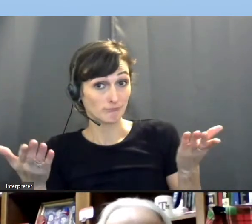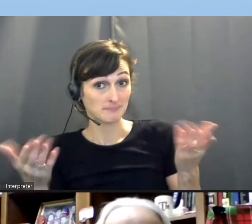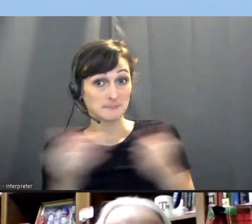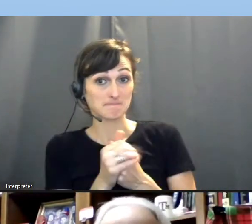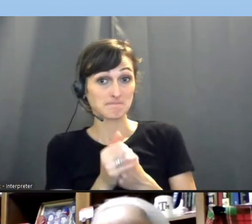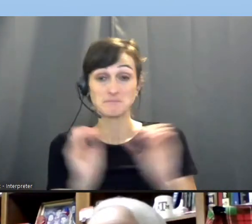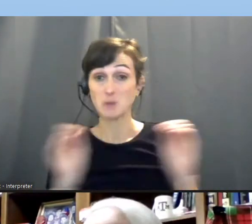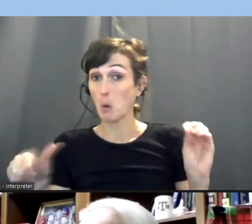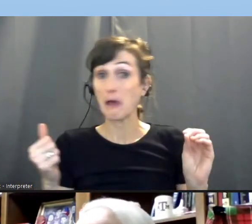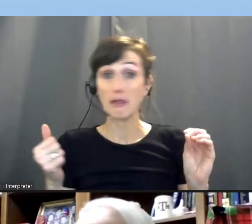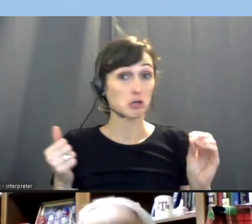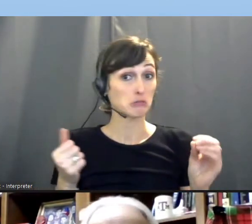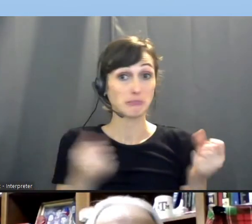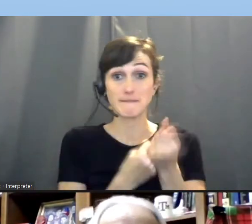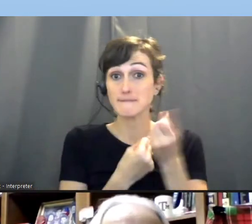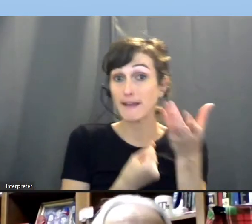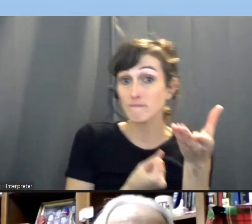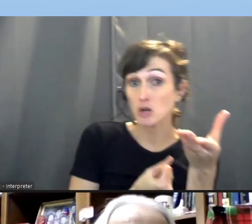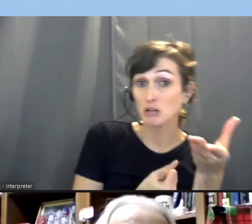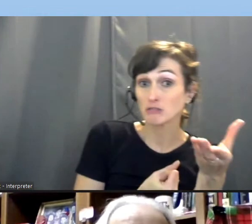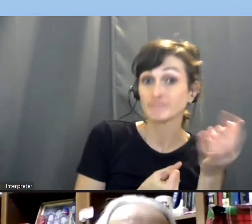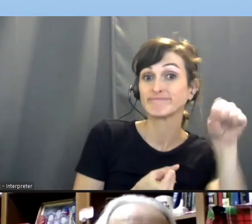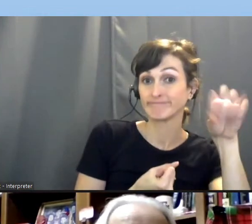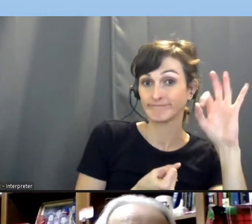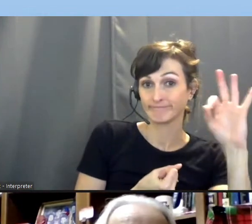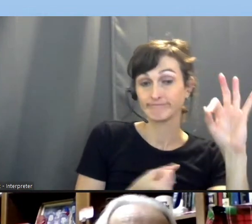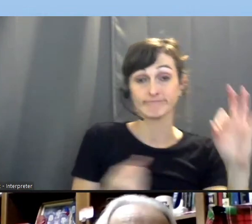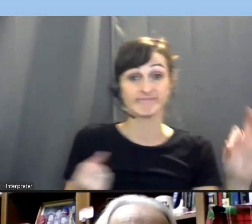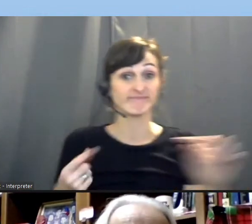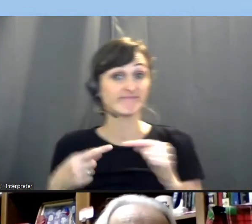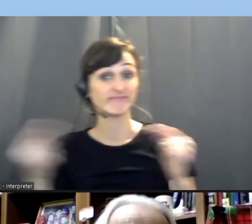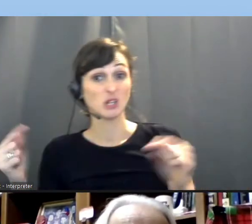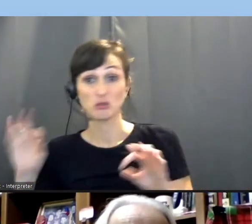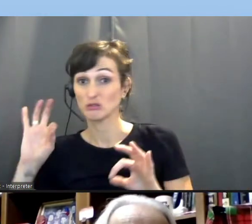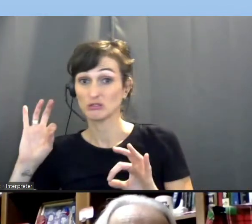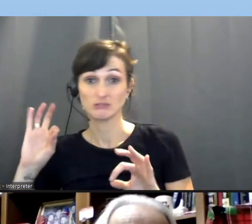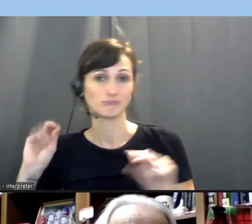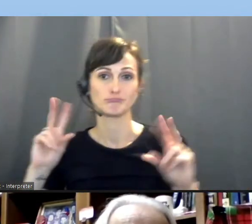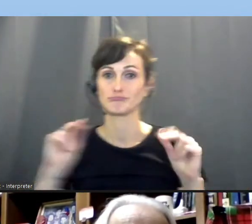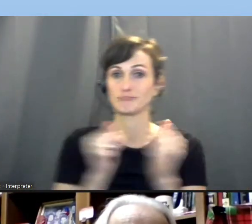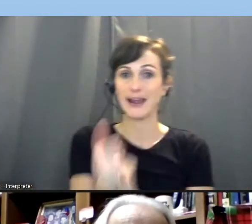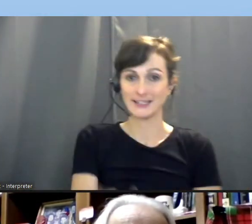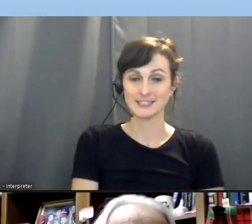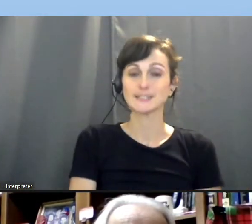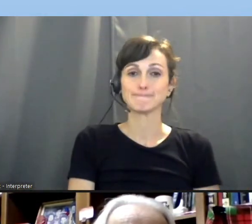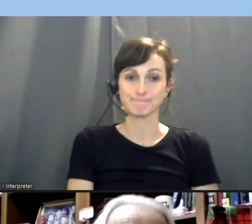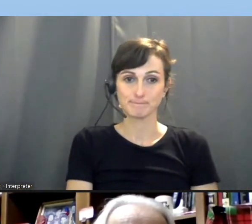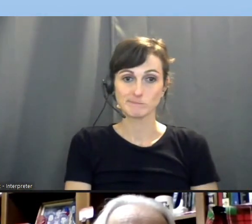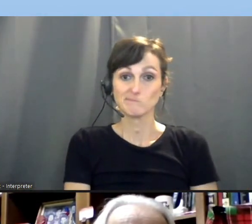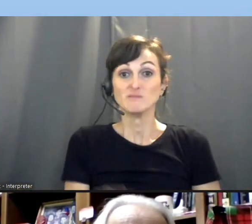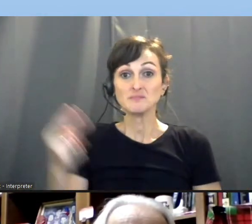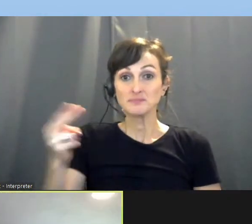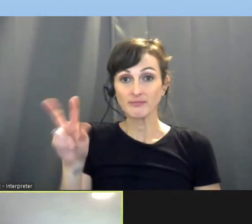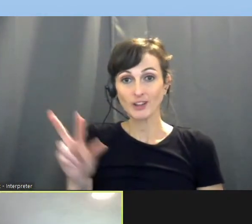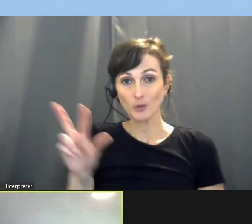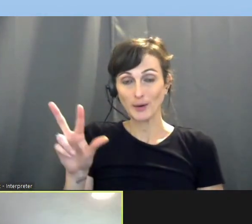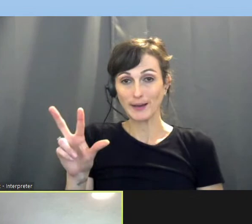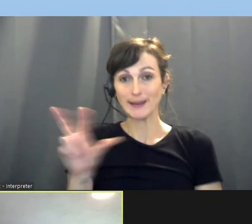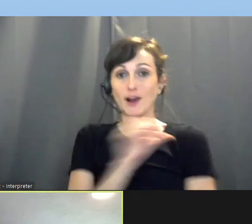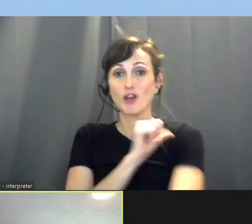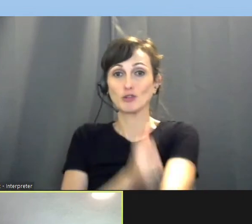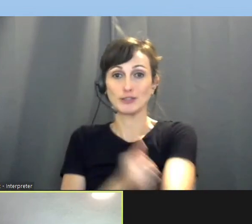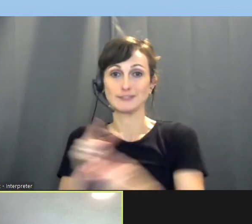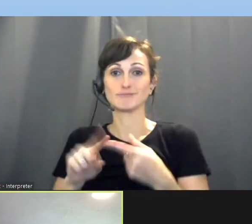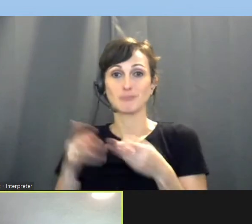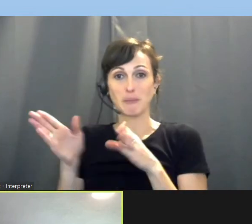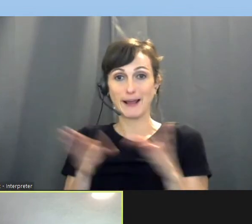other discussion. All in favor say aye. Aye. Oppose? Pass. H3, authorization of plan agreement